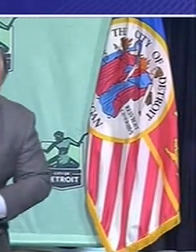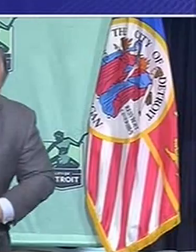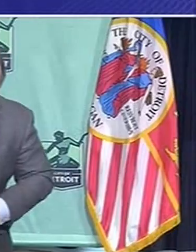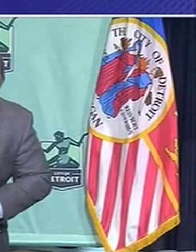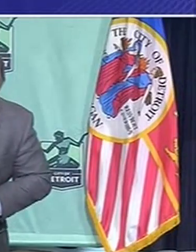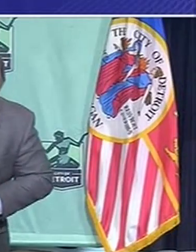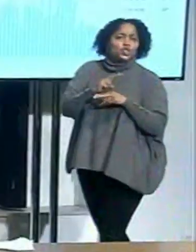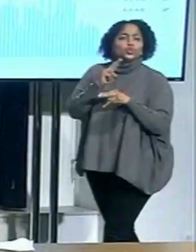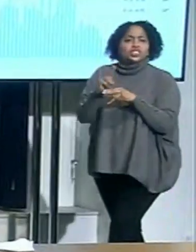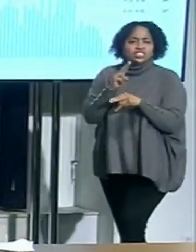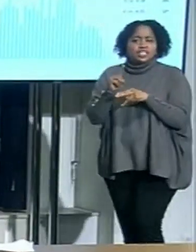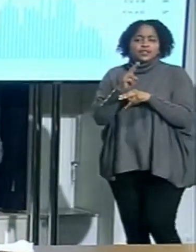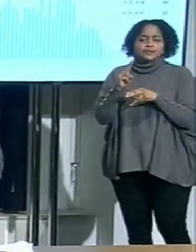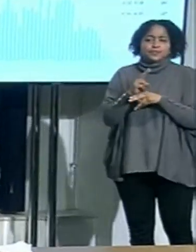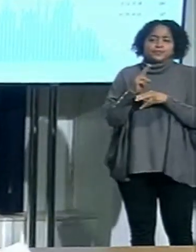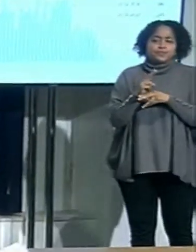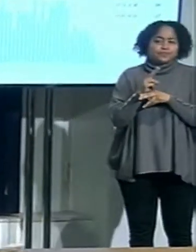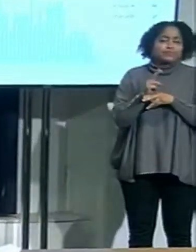we are using